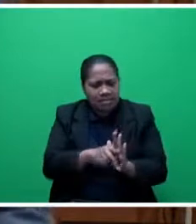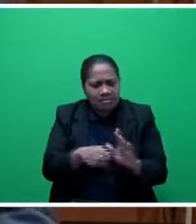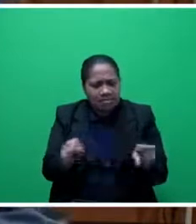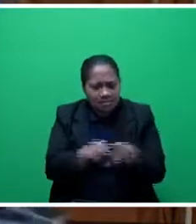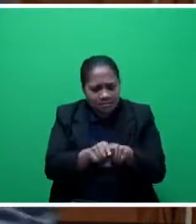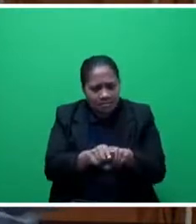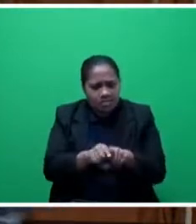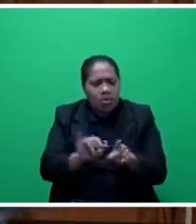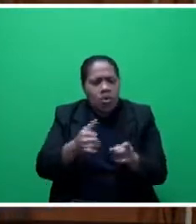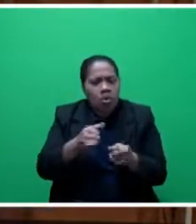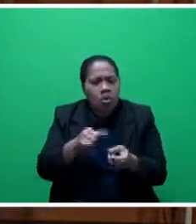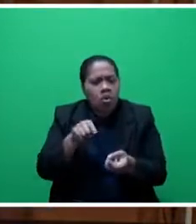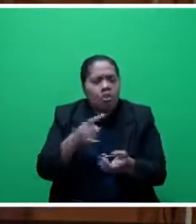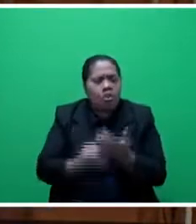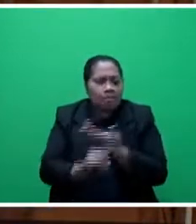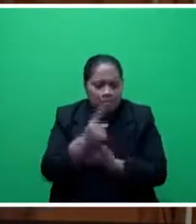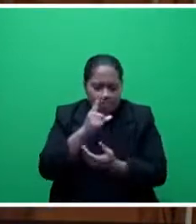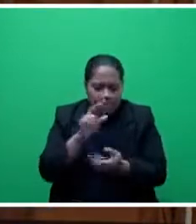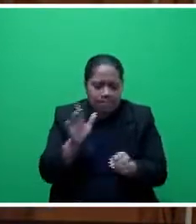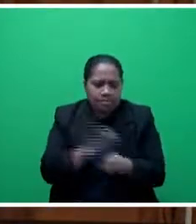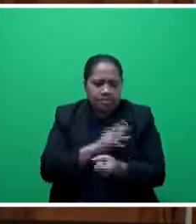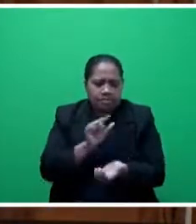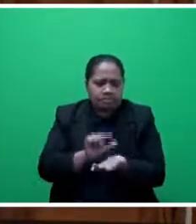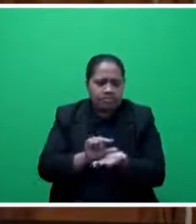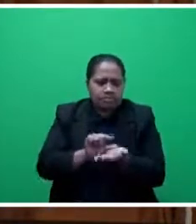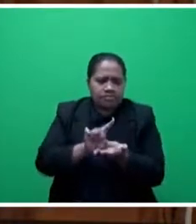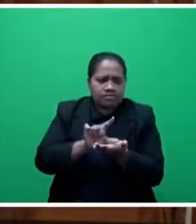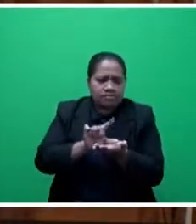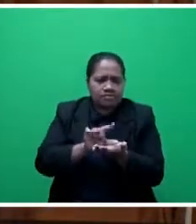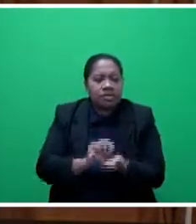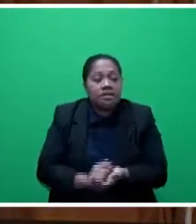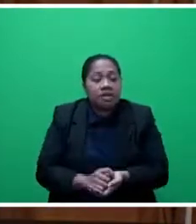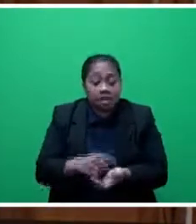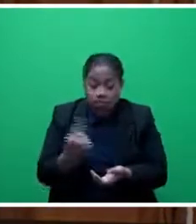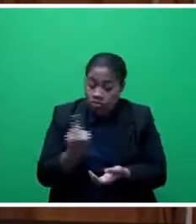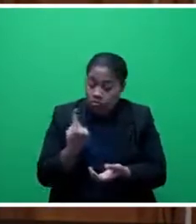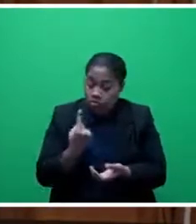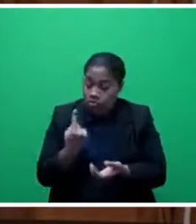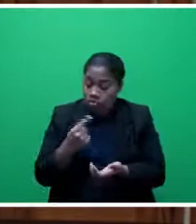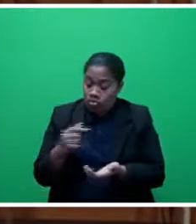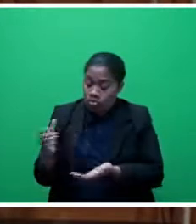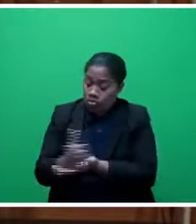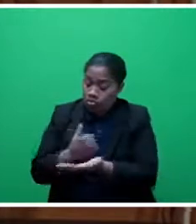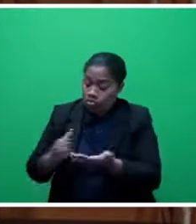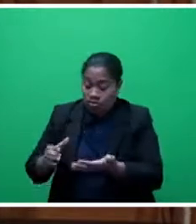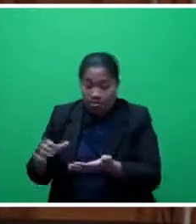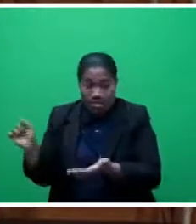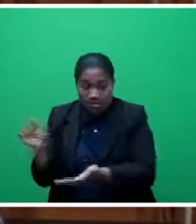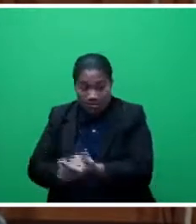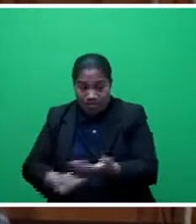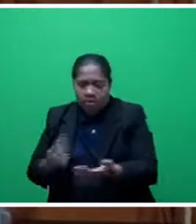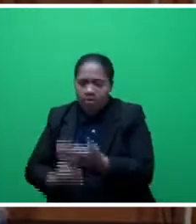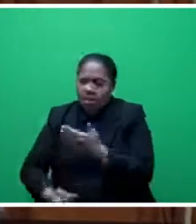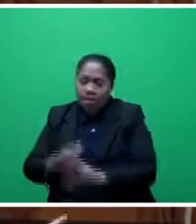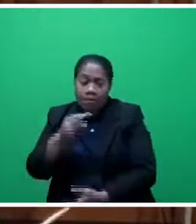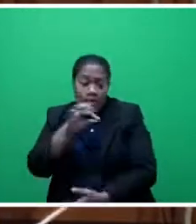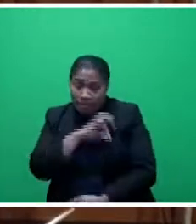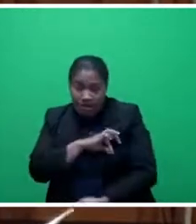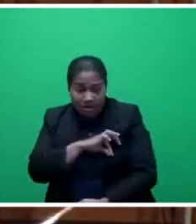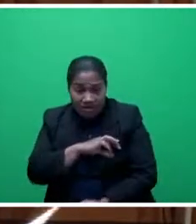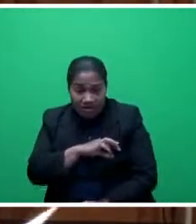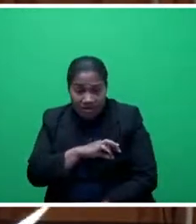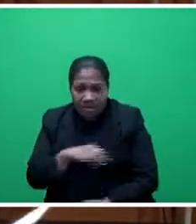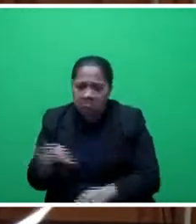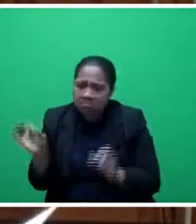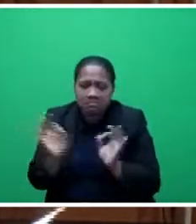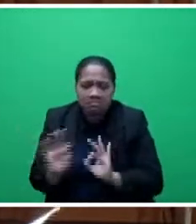more fat. In the end, intended recipient of that reduction, the consumer did not get the benefit. So, Mr.